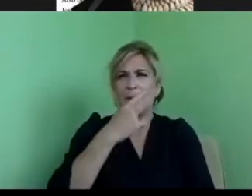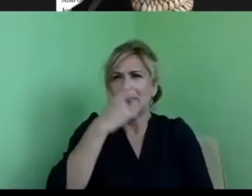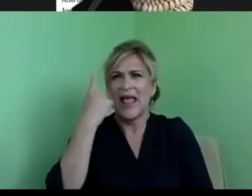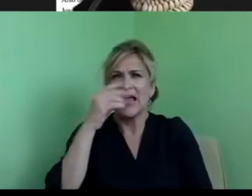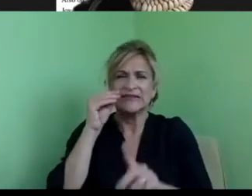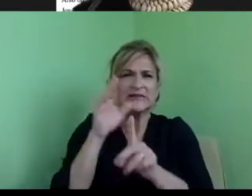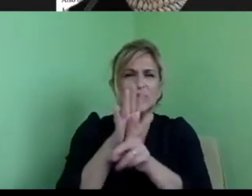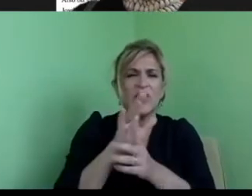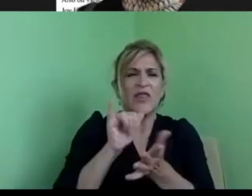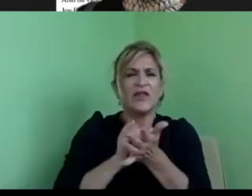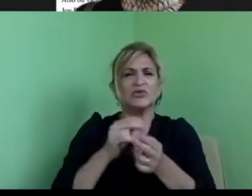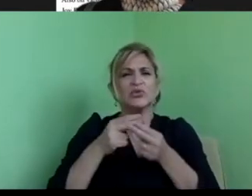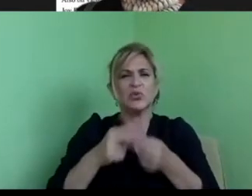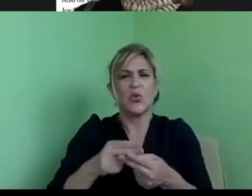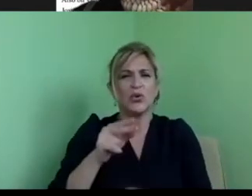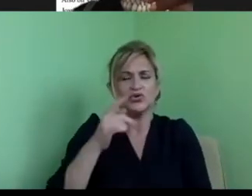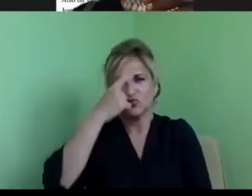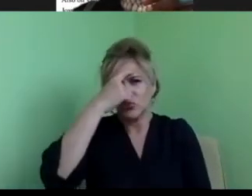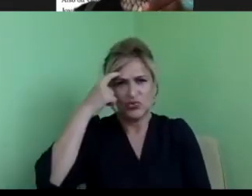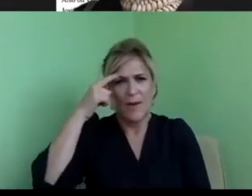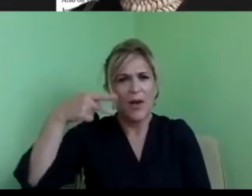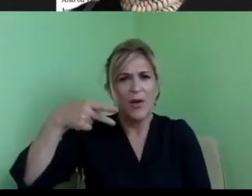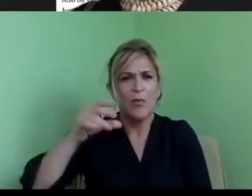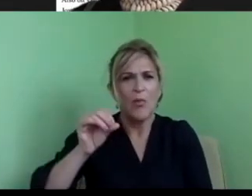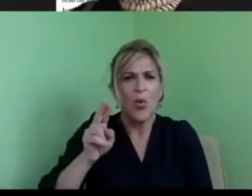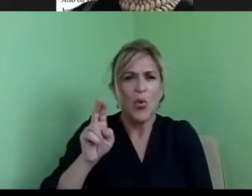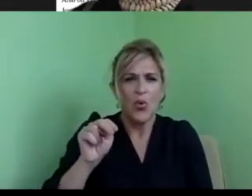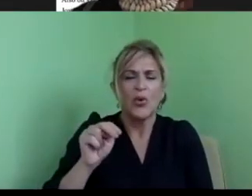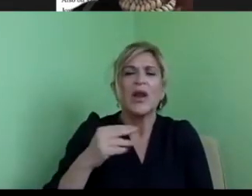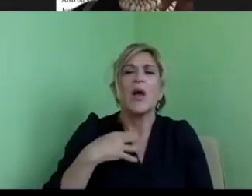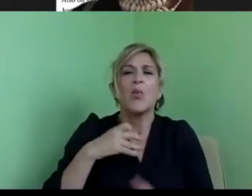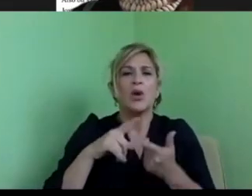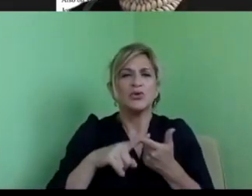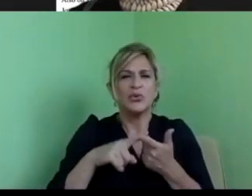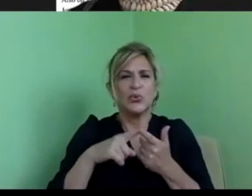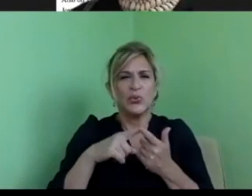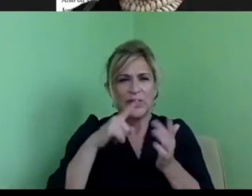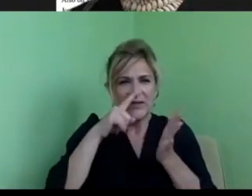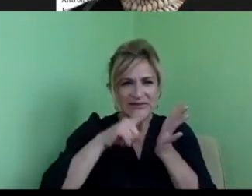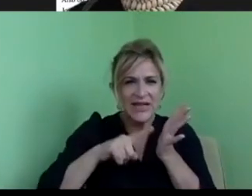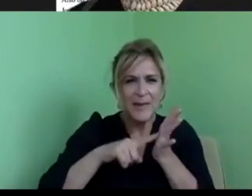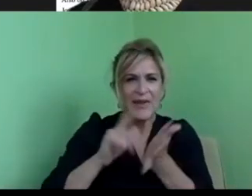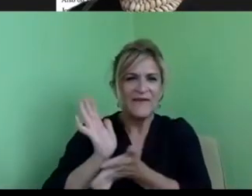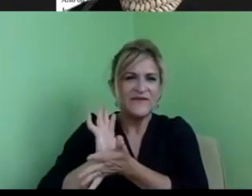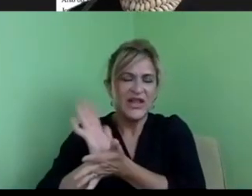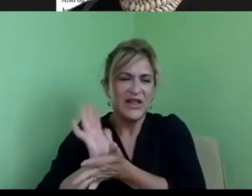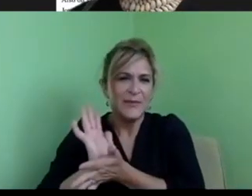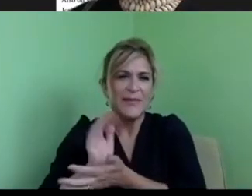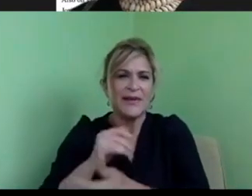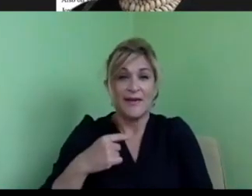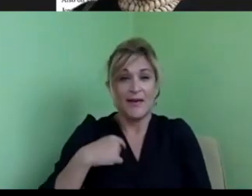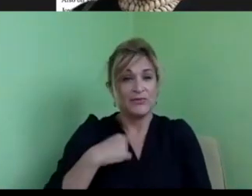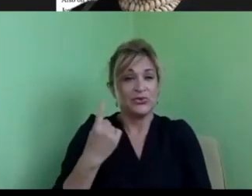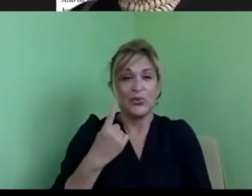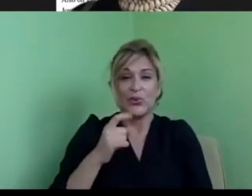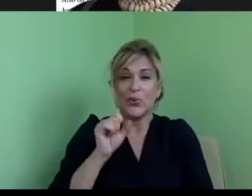is trauma porn you know and um and so i want to examine film but like you know i'm somebody who's always worked